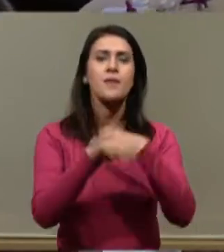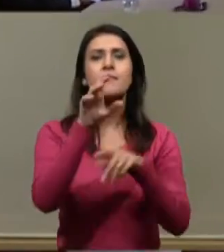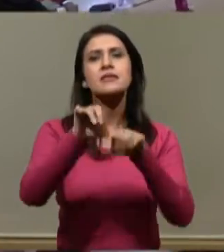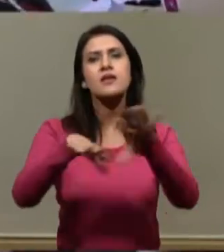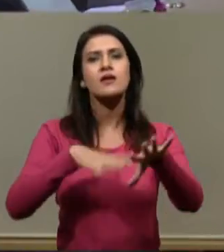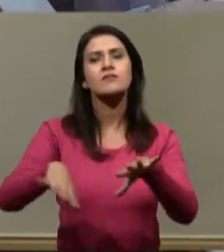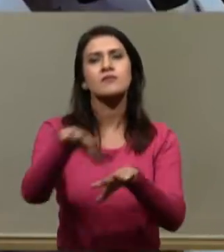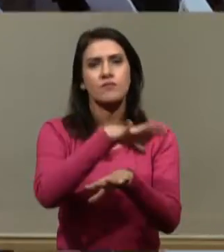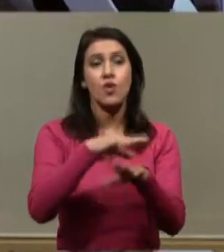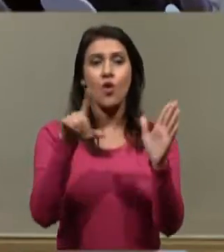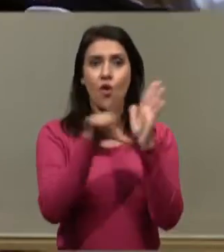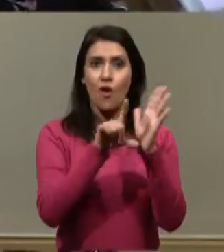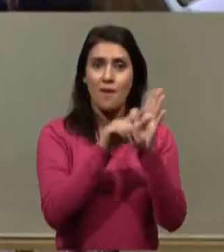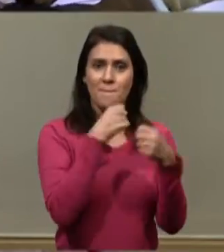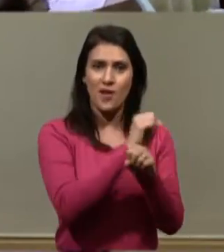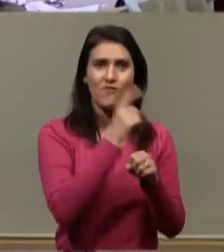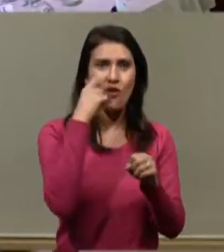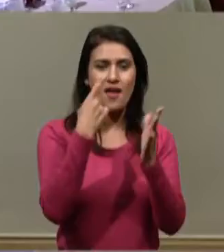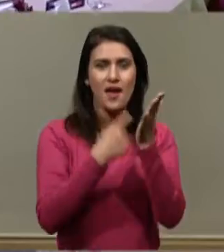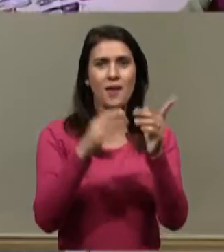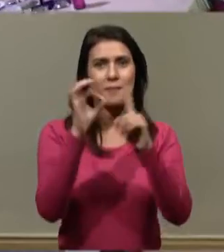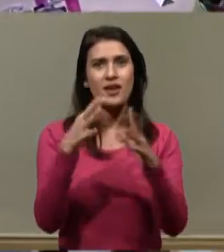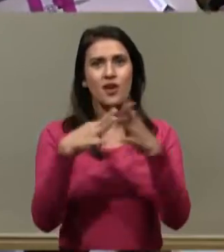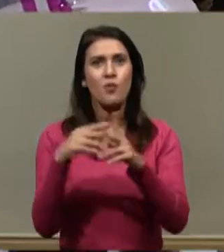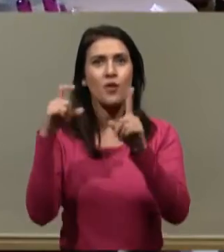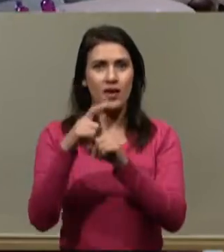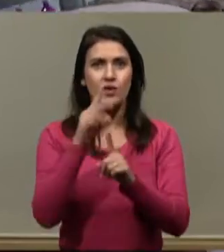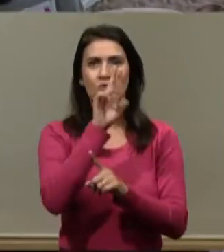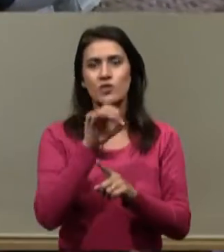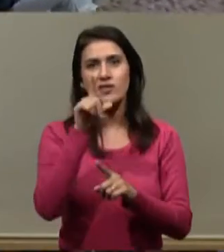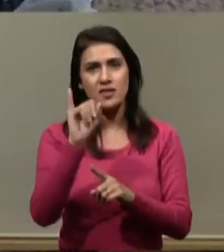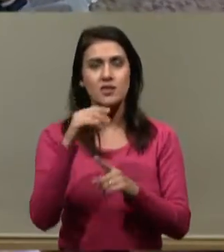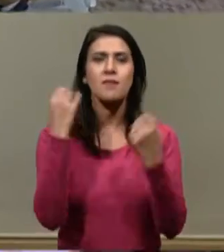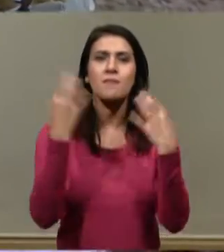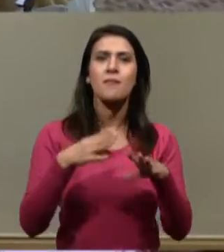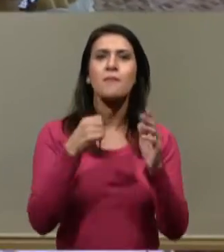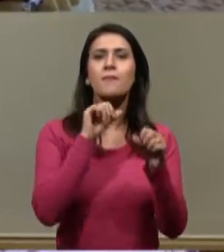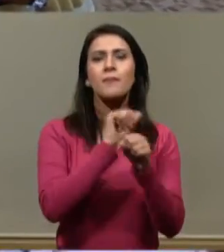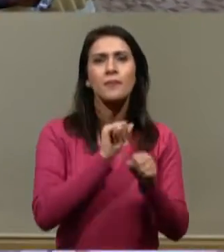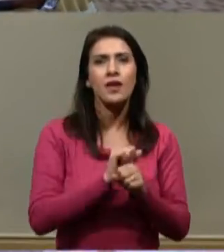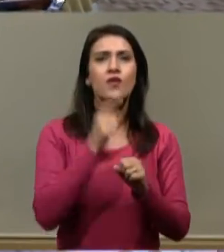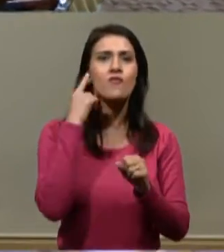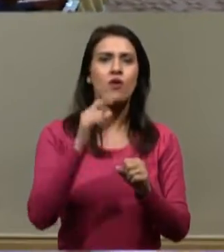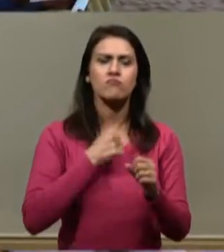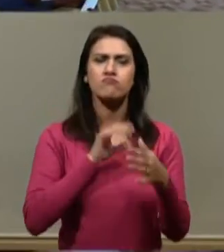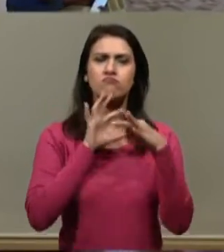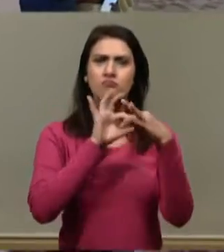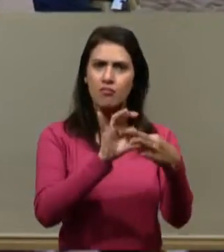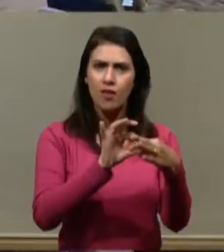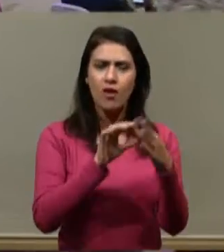the law is there. The Rights of Persons with Disabilities Act is a robust legal framework. It reflects our commitments under